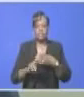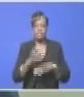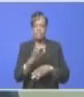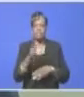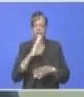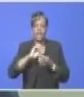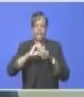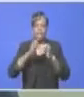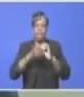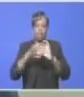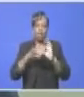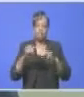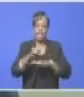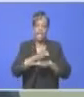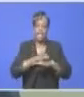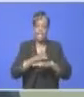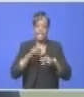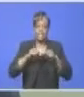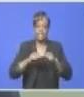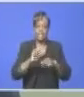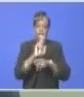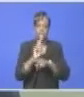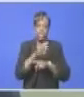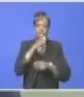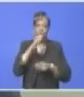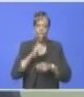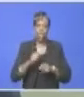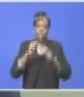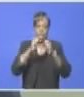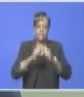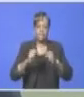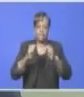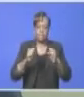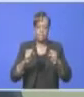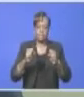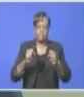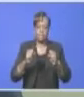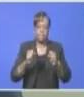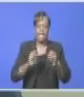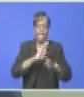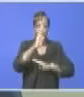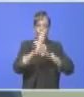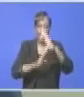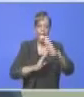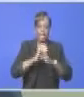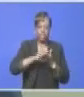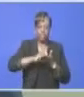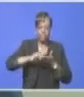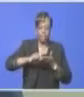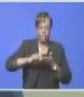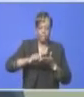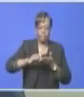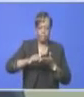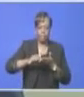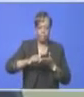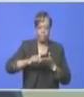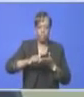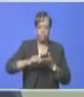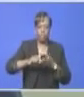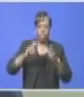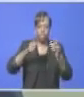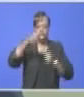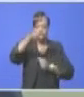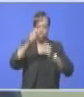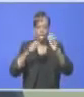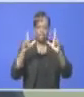them, that are still using the old system, that are still using handwritten driver's license,